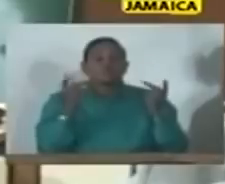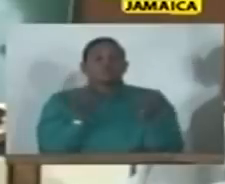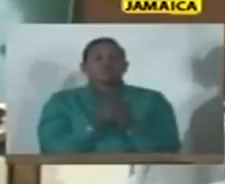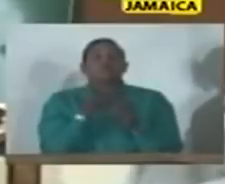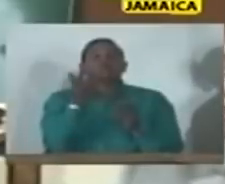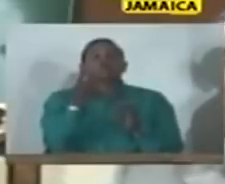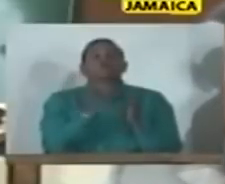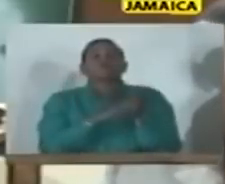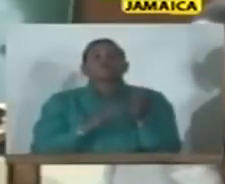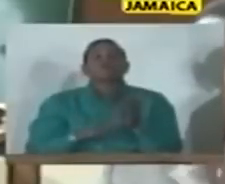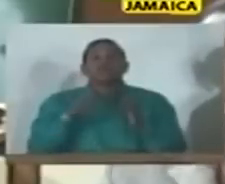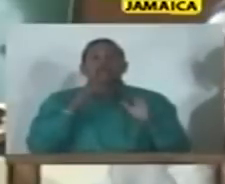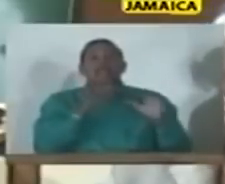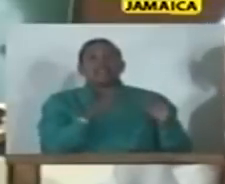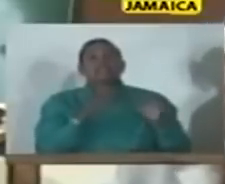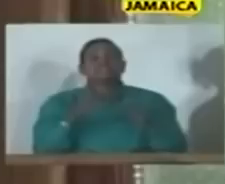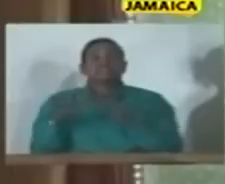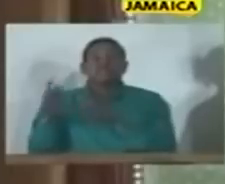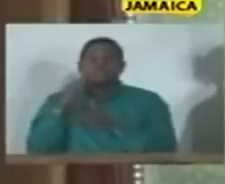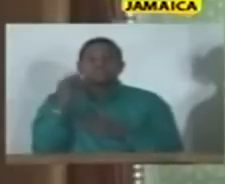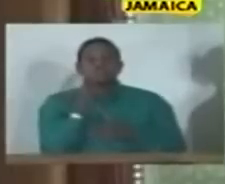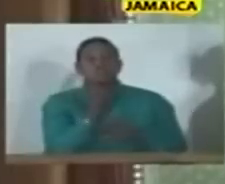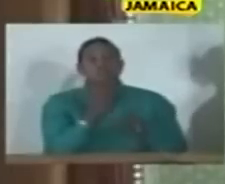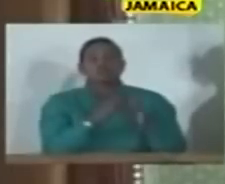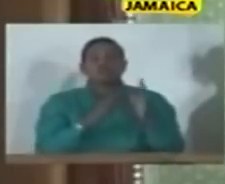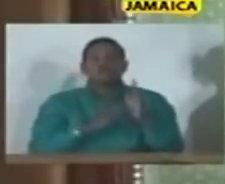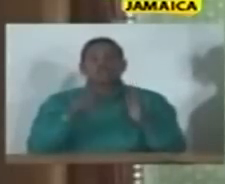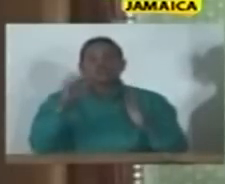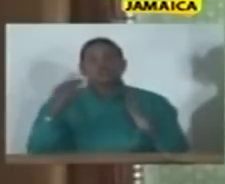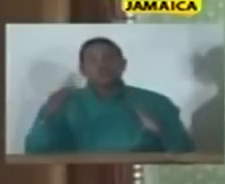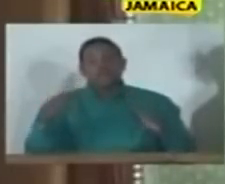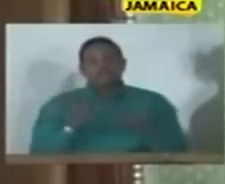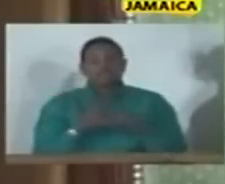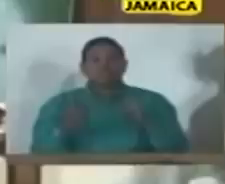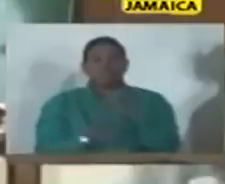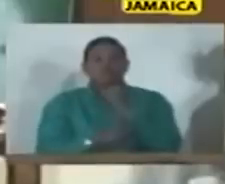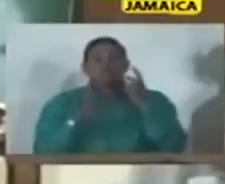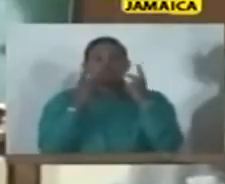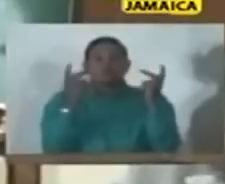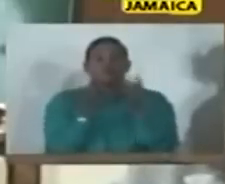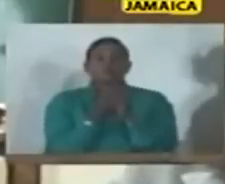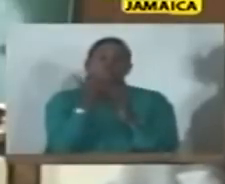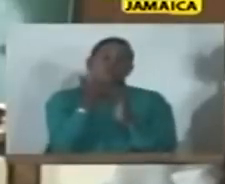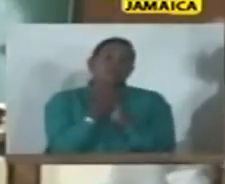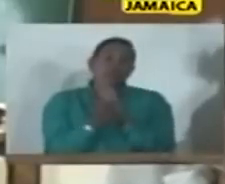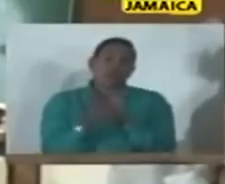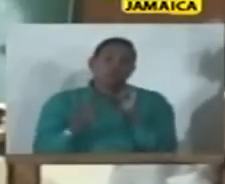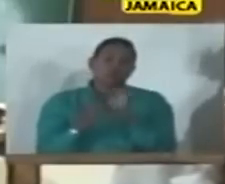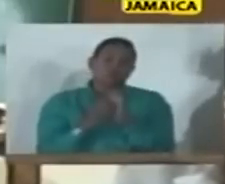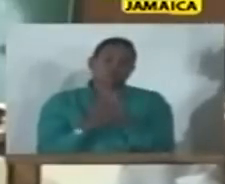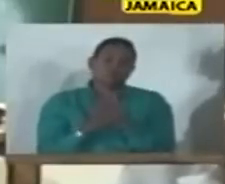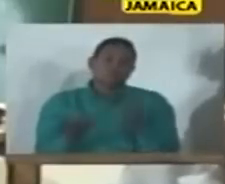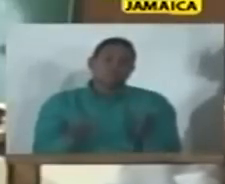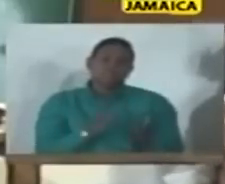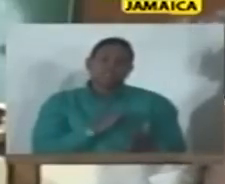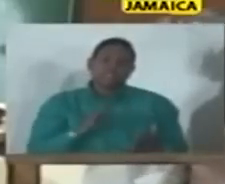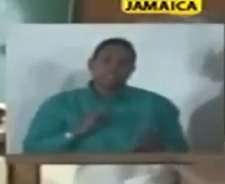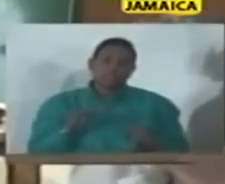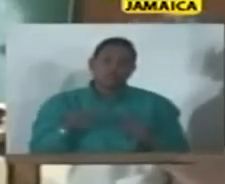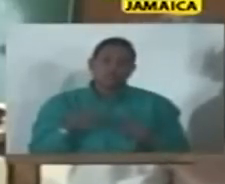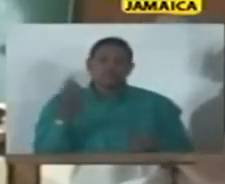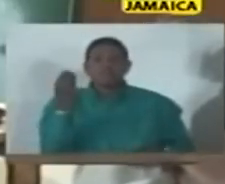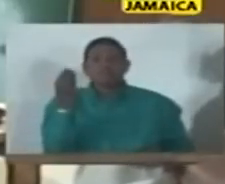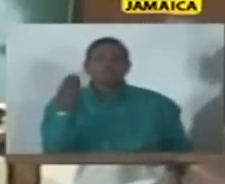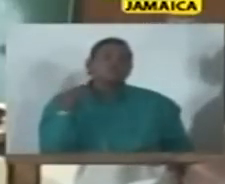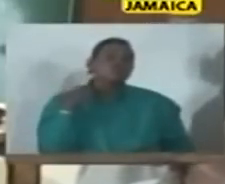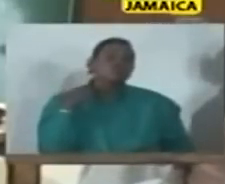and Classification of Suppliers Regulations 2019 under the Public Procurement Act, which was laid on the table of the Senate on the 14th day of